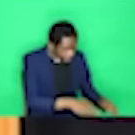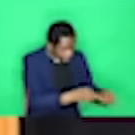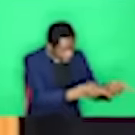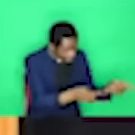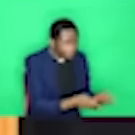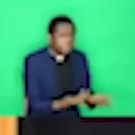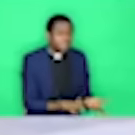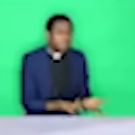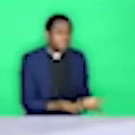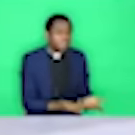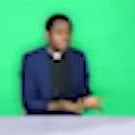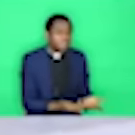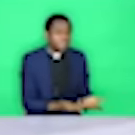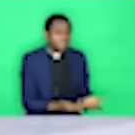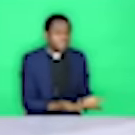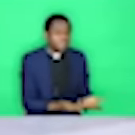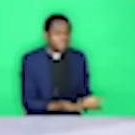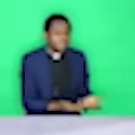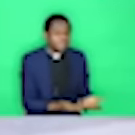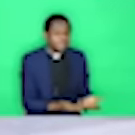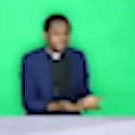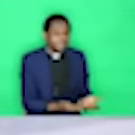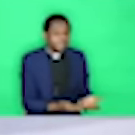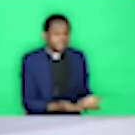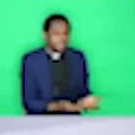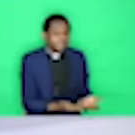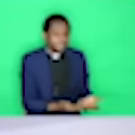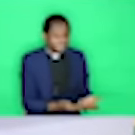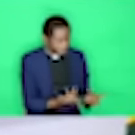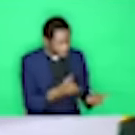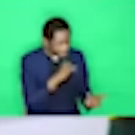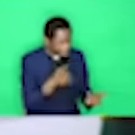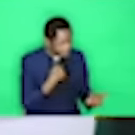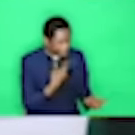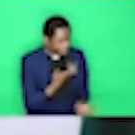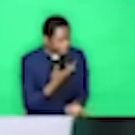cemeteries. That is why there is no Samite.